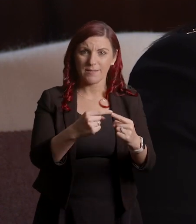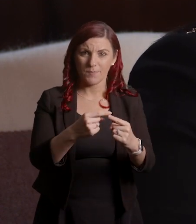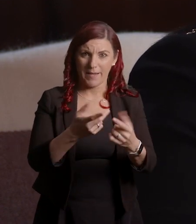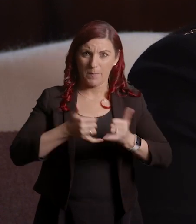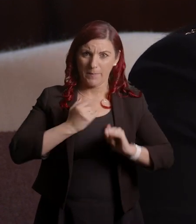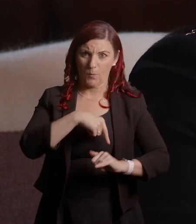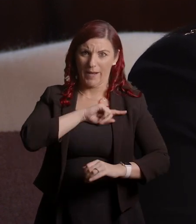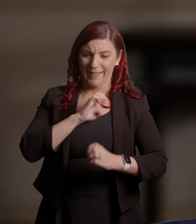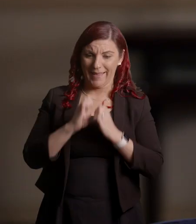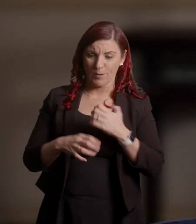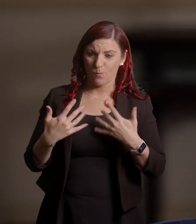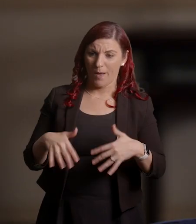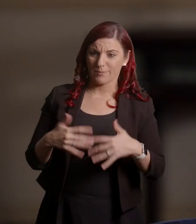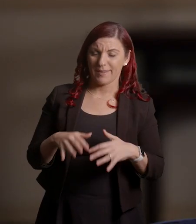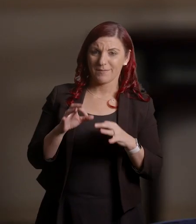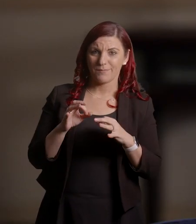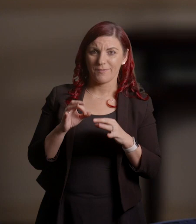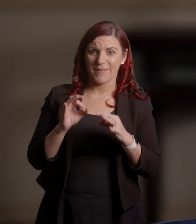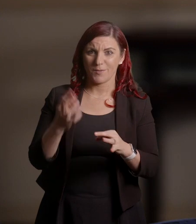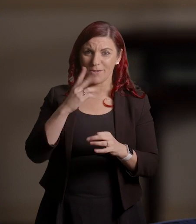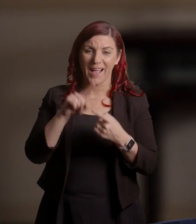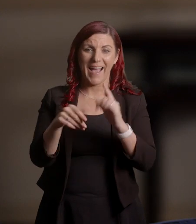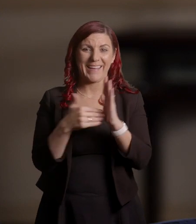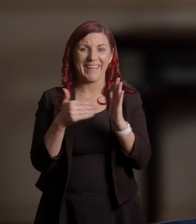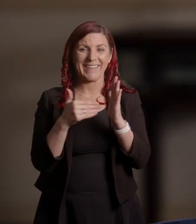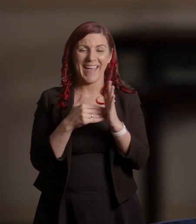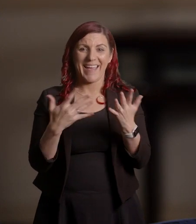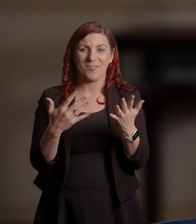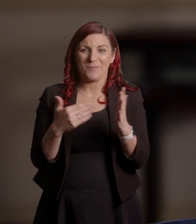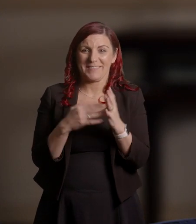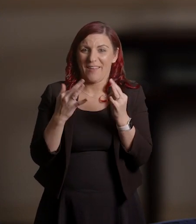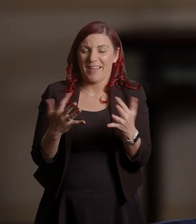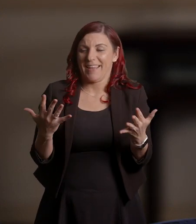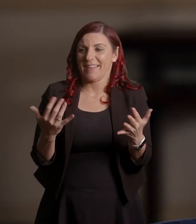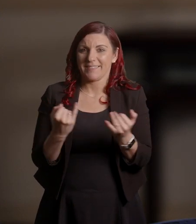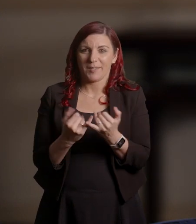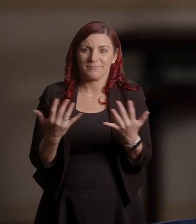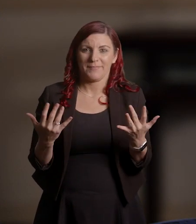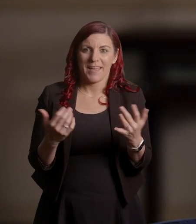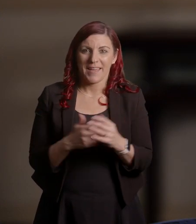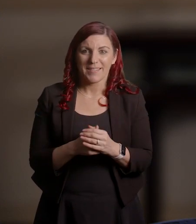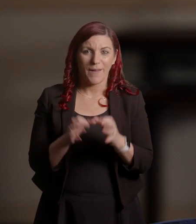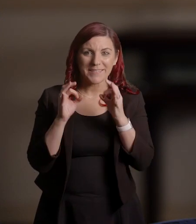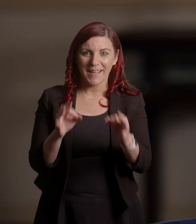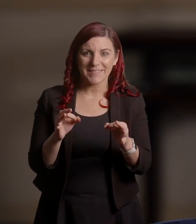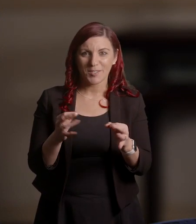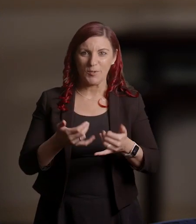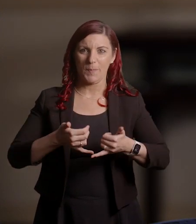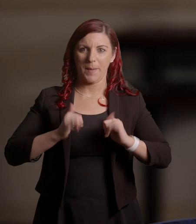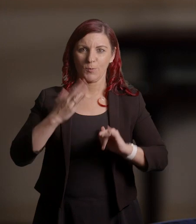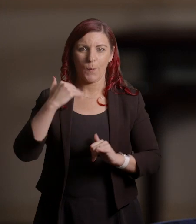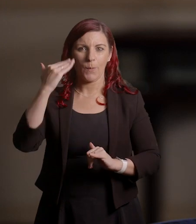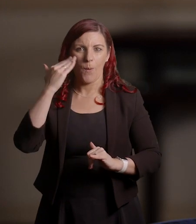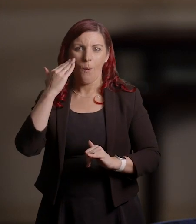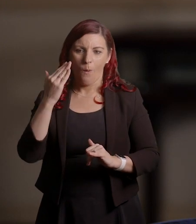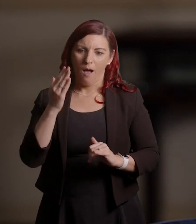So it must be an incredible feeling to hold the cup. So. Yeah, yeah. At the end of the day, like, it's fantastic to